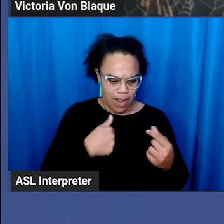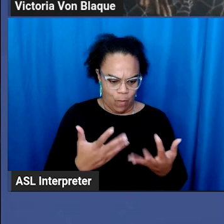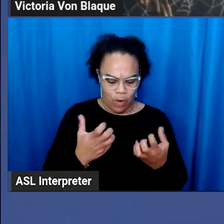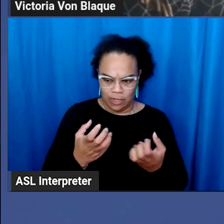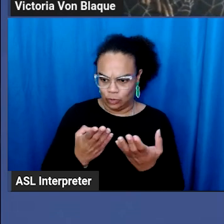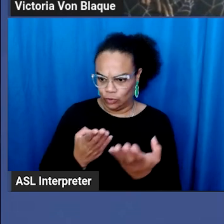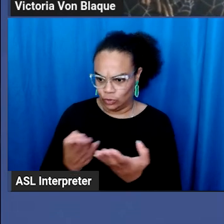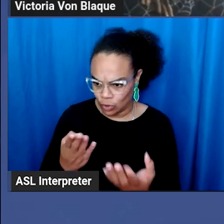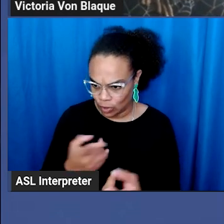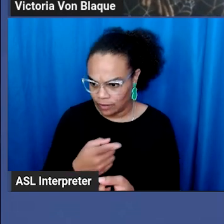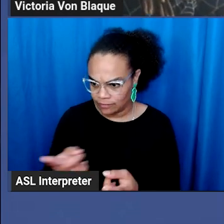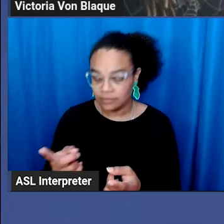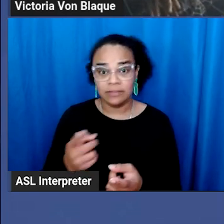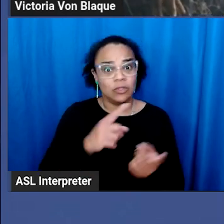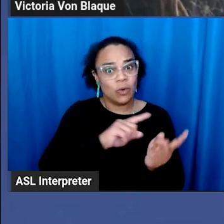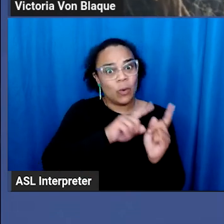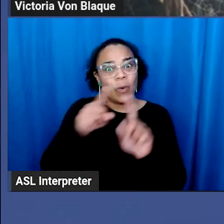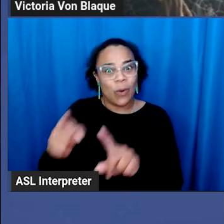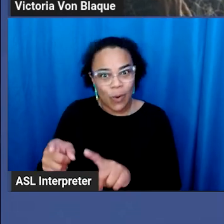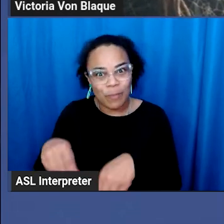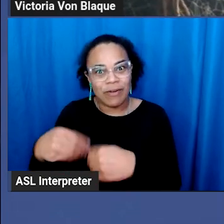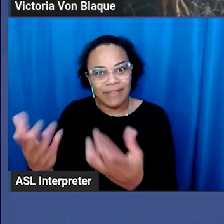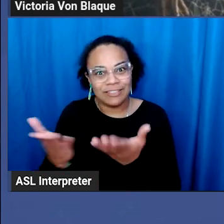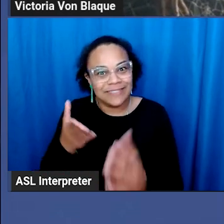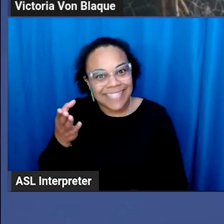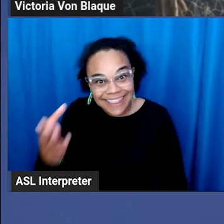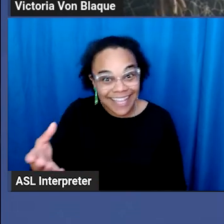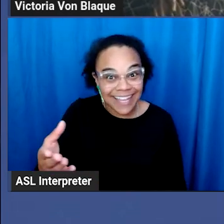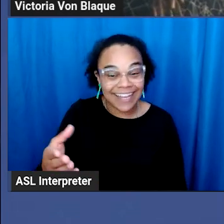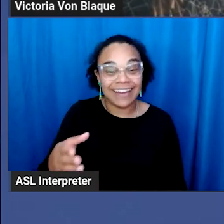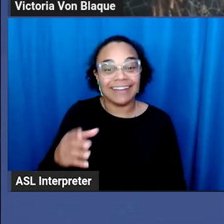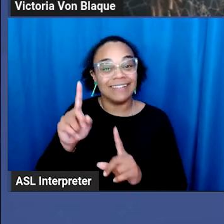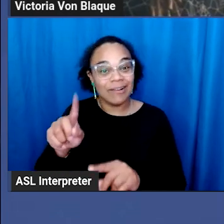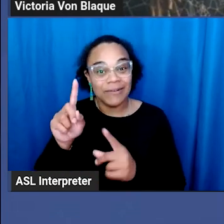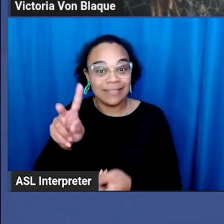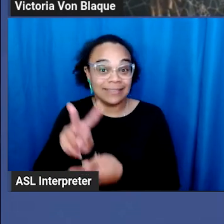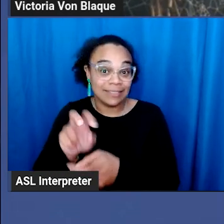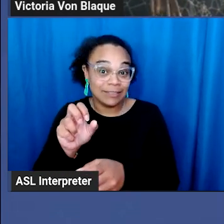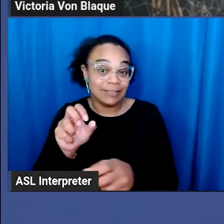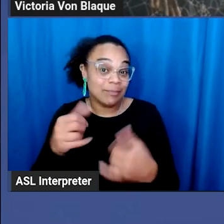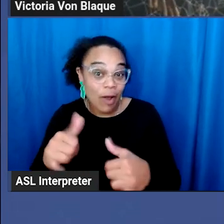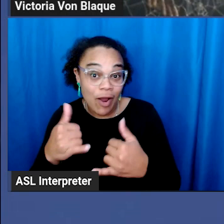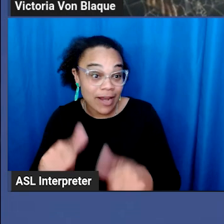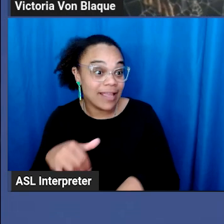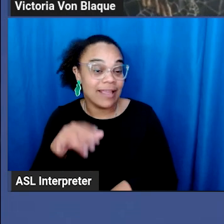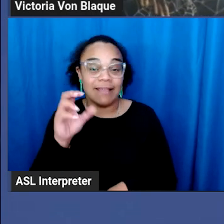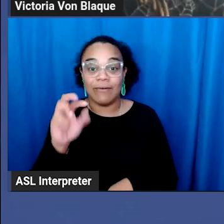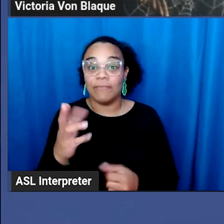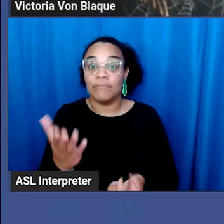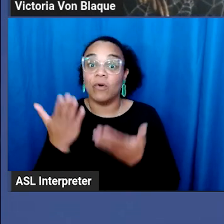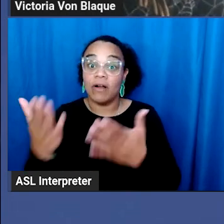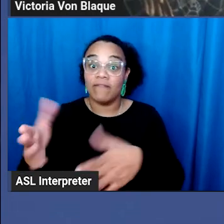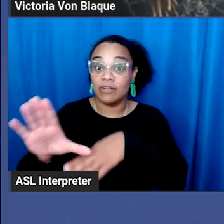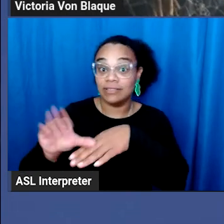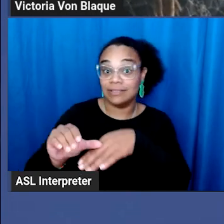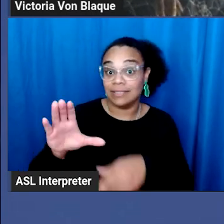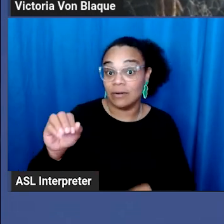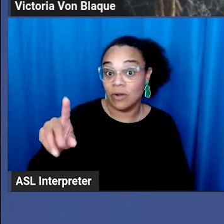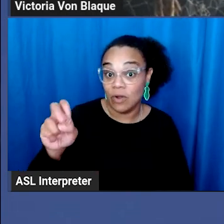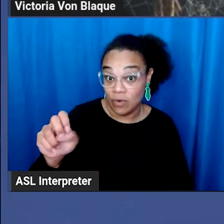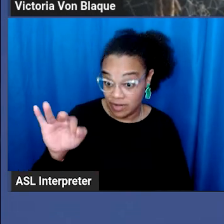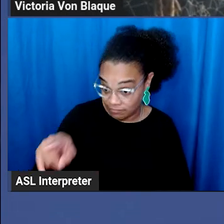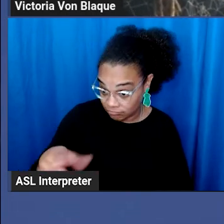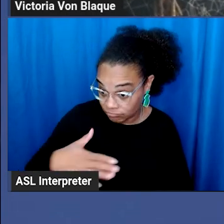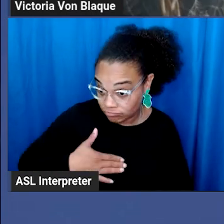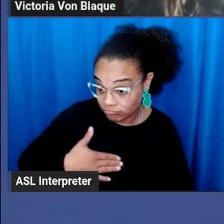providing services there. Going to sex parties, offering a discount code if someone gets tested at the